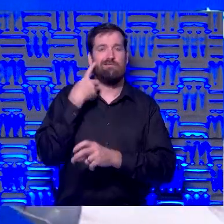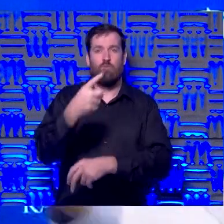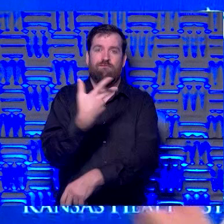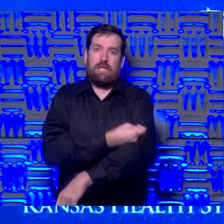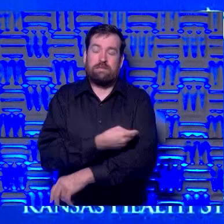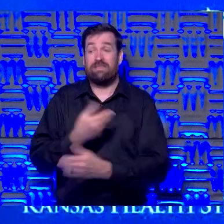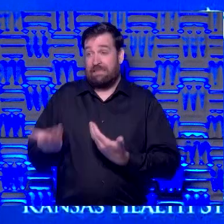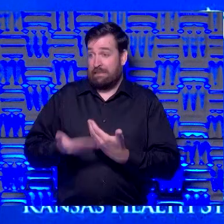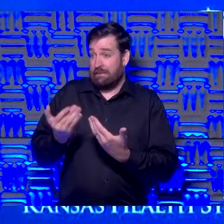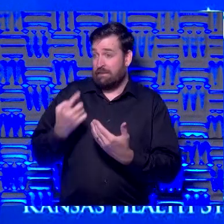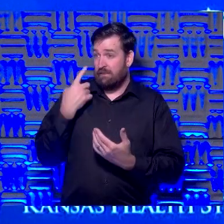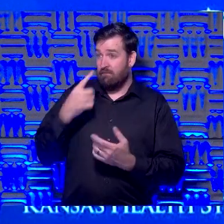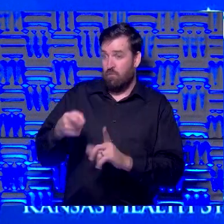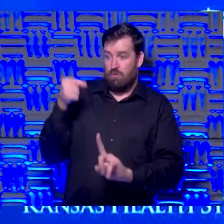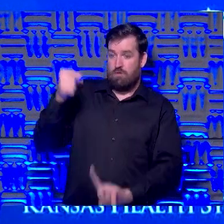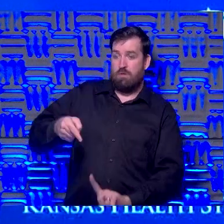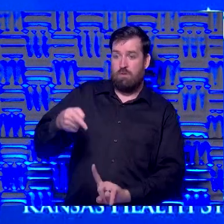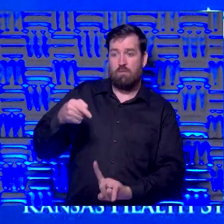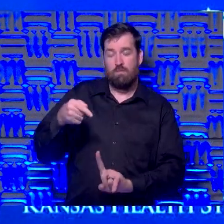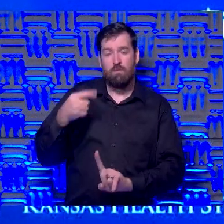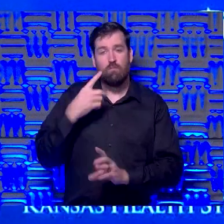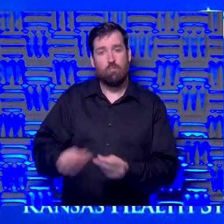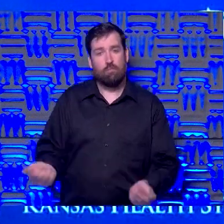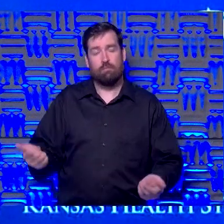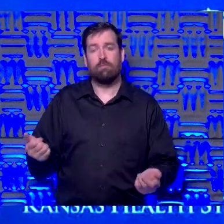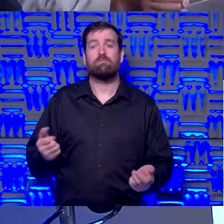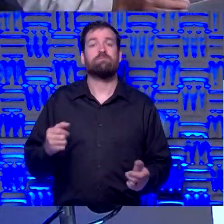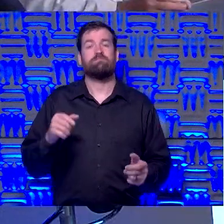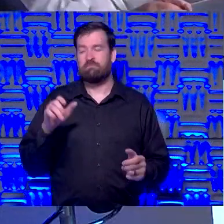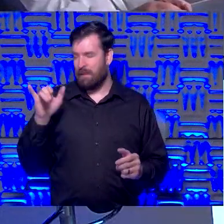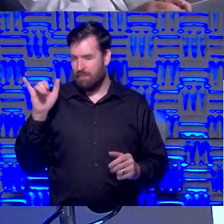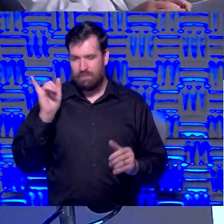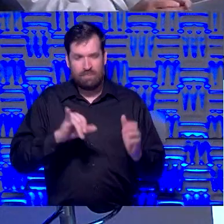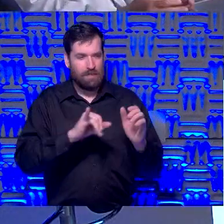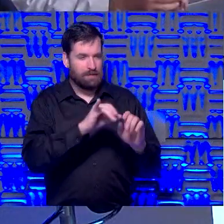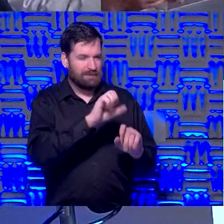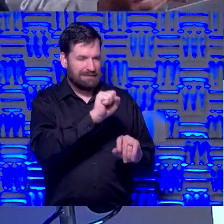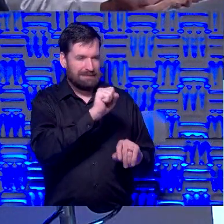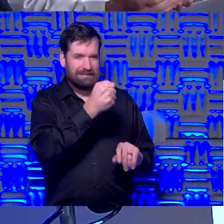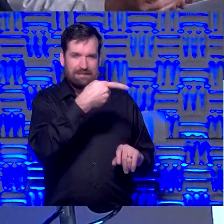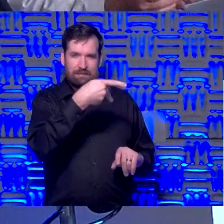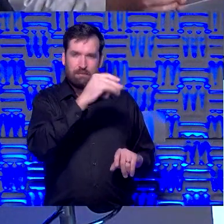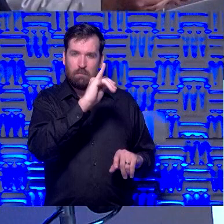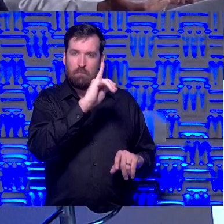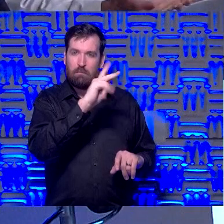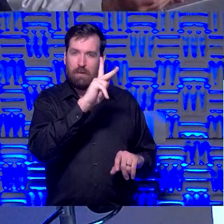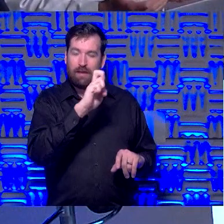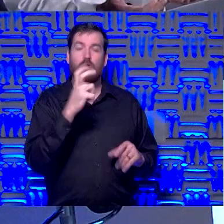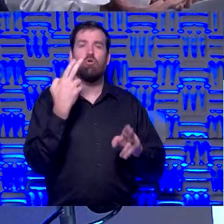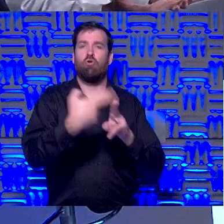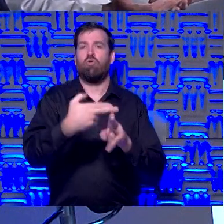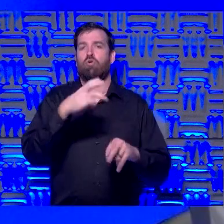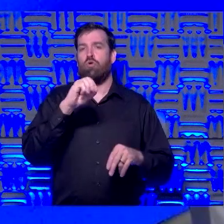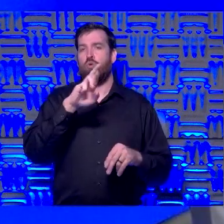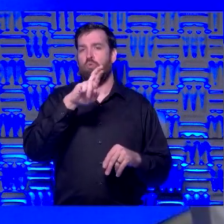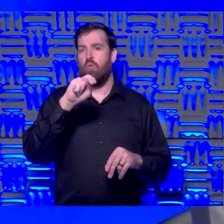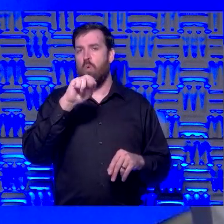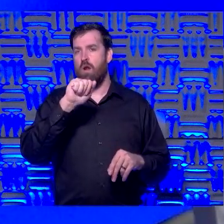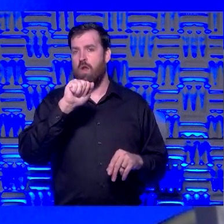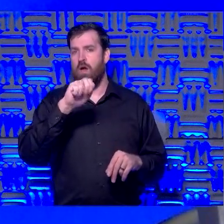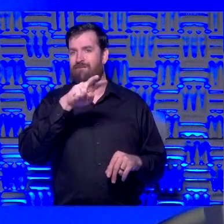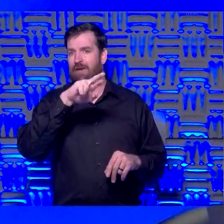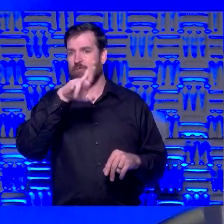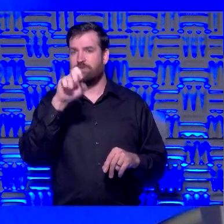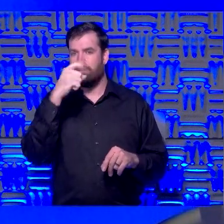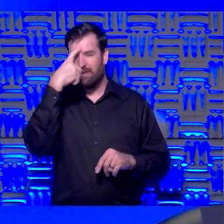easy for as a target, Dana. Yeah, the spike that sticks out, the reason we call it coronavirus, because it looks like a